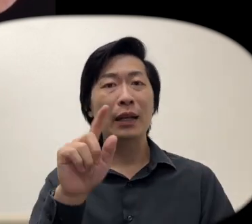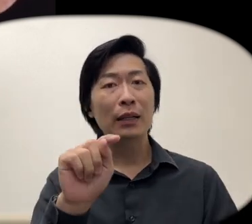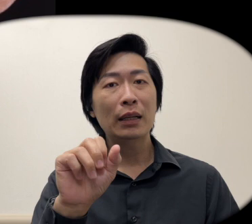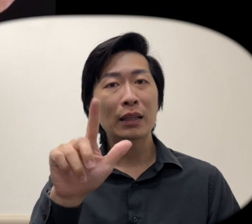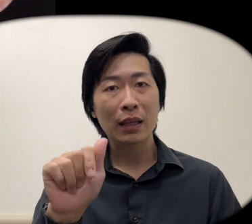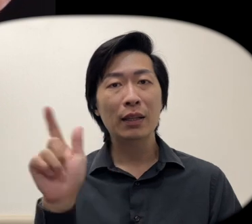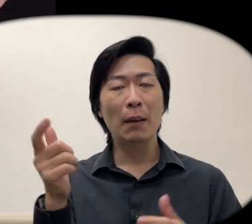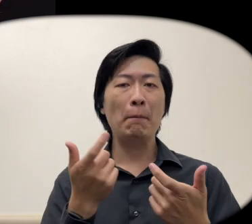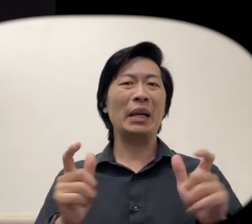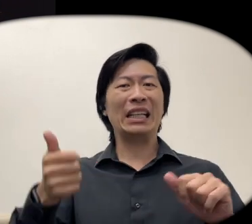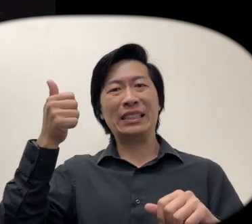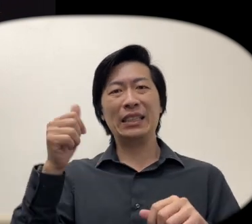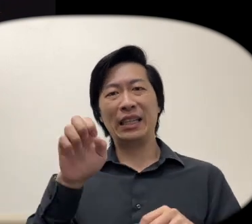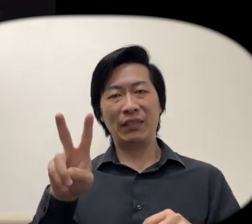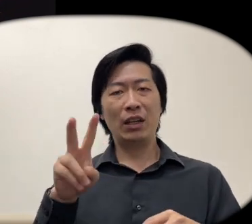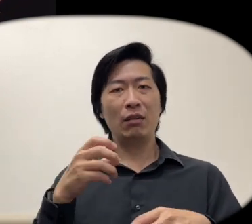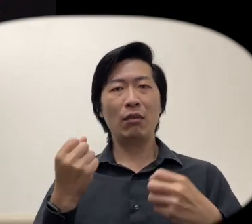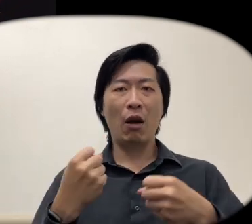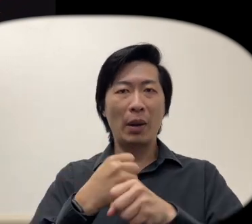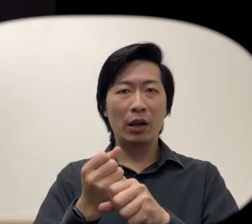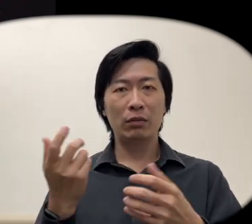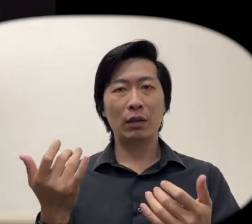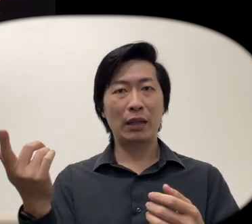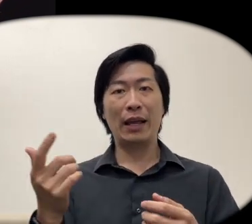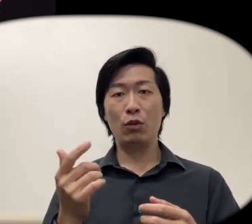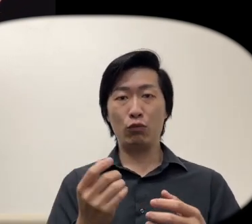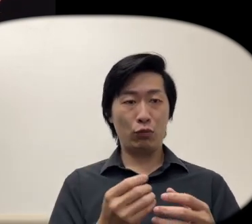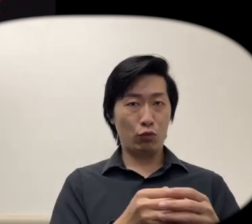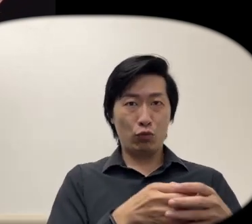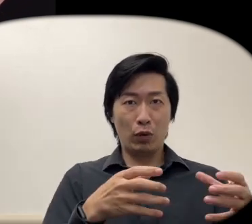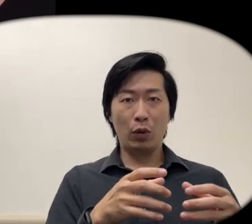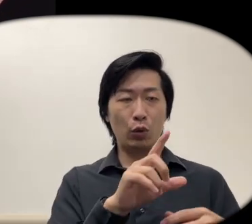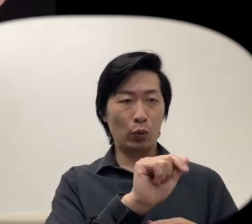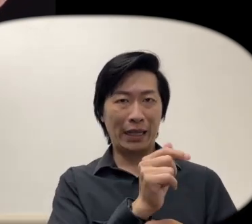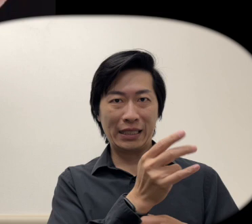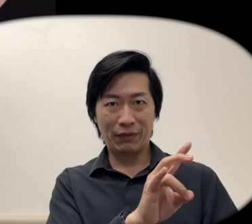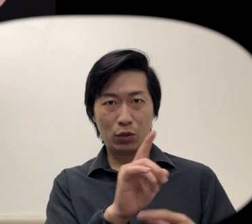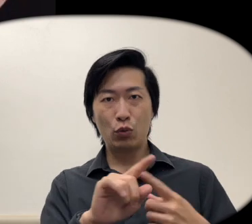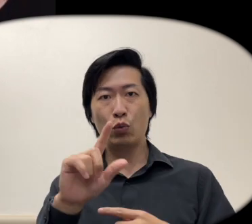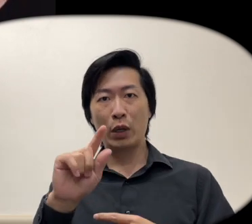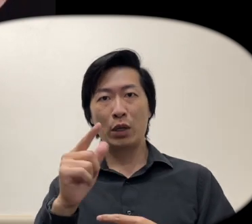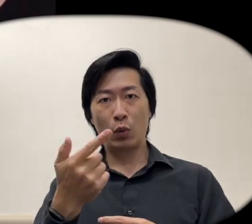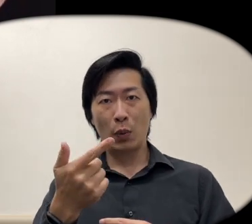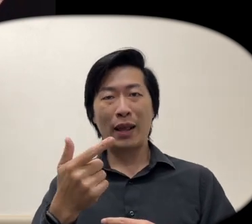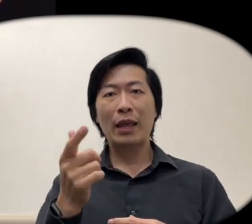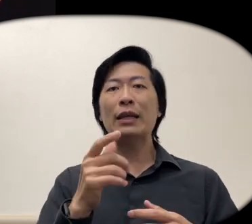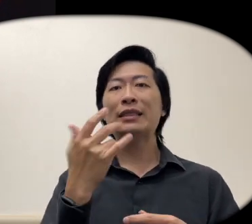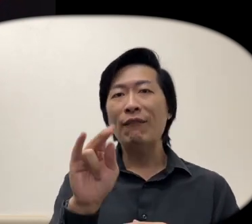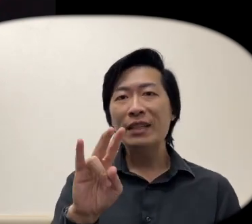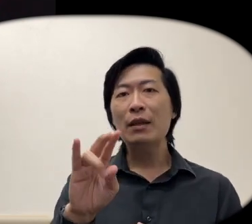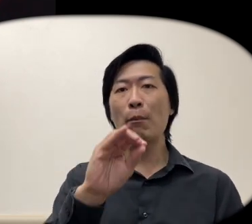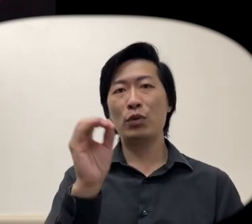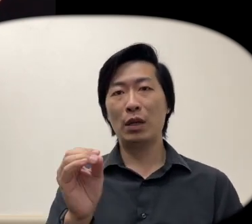grew 17% per quarter from 2017 to 2021, and this was right as they launched their Model 3